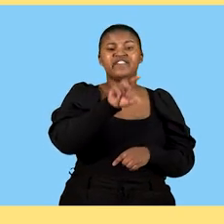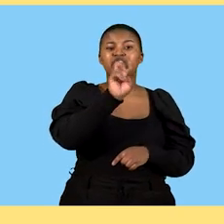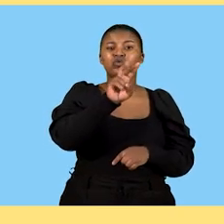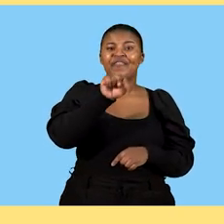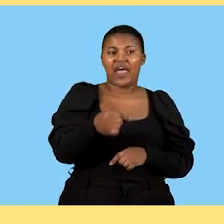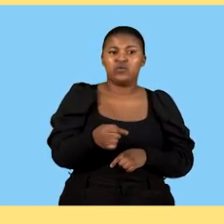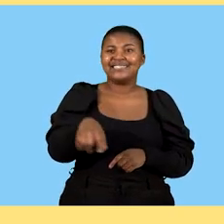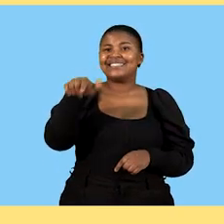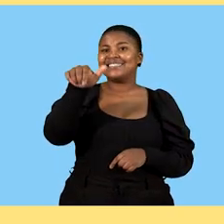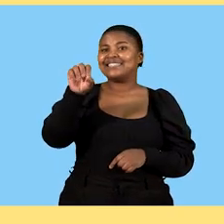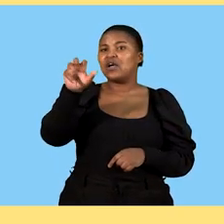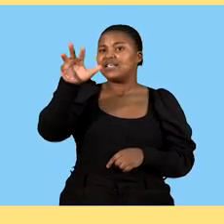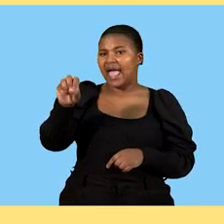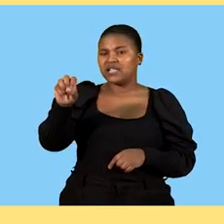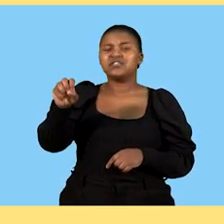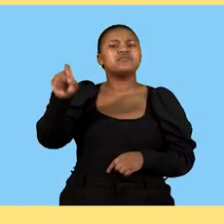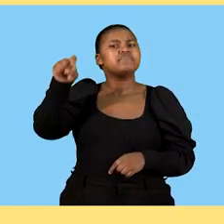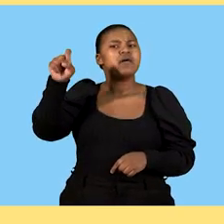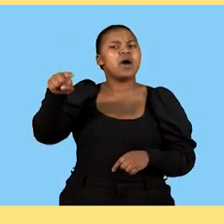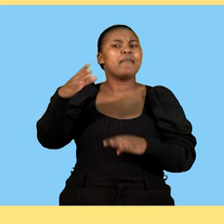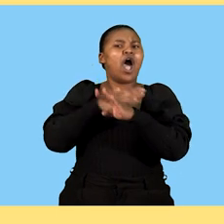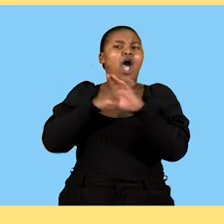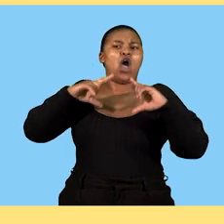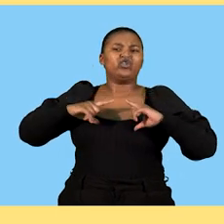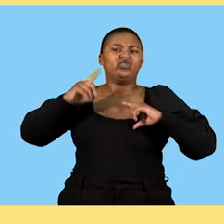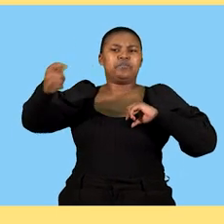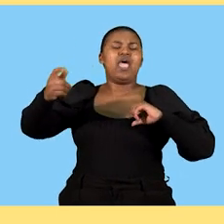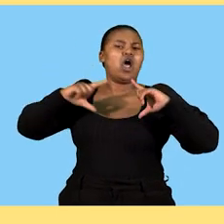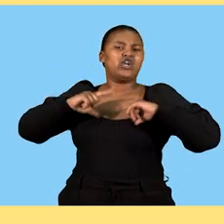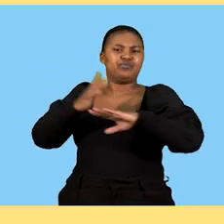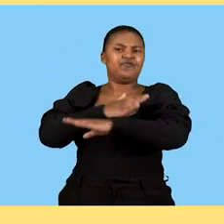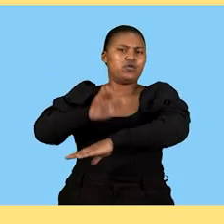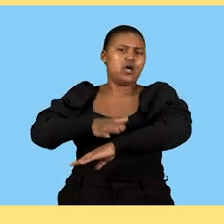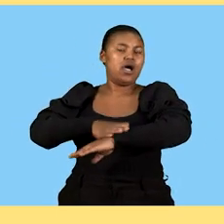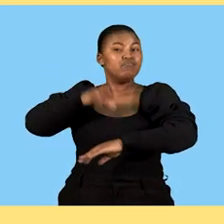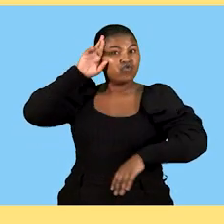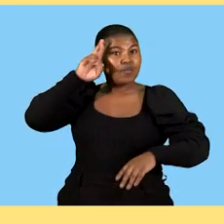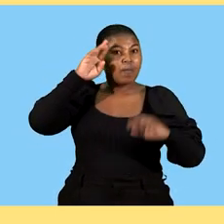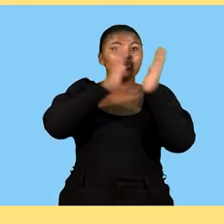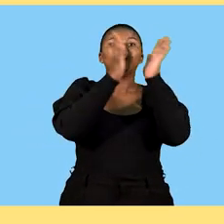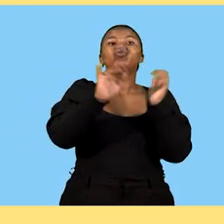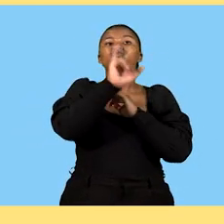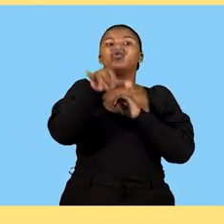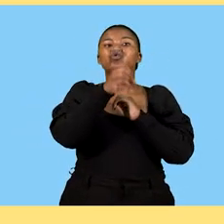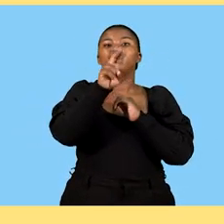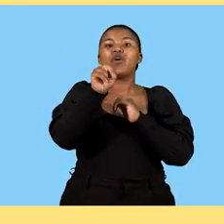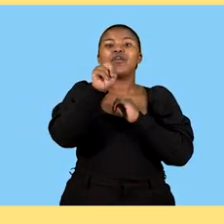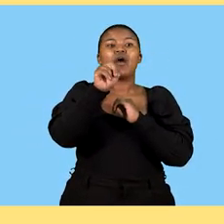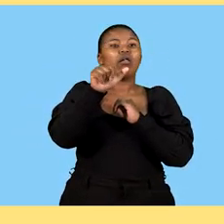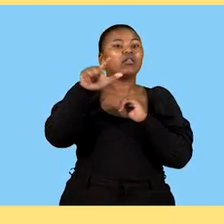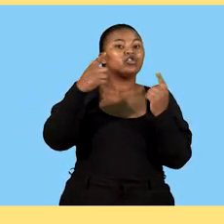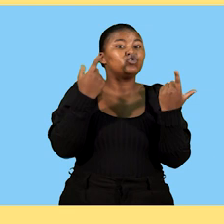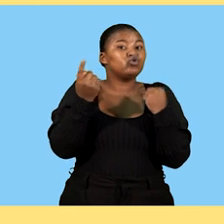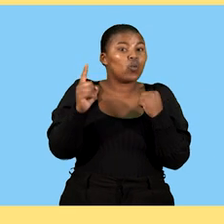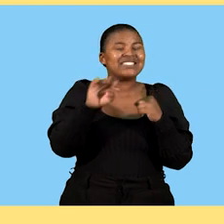was that rent for the first 7 months? You remember what I said when I said 1,490 multiplied by the 7 months, and